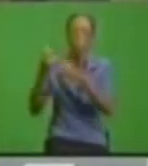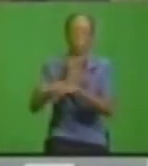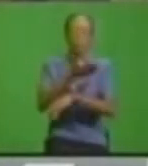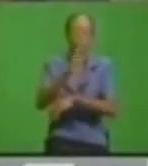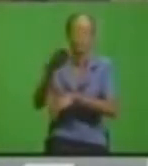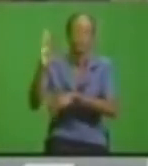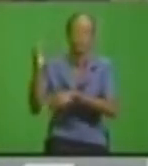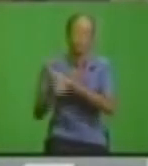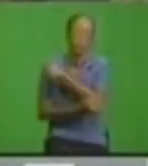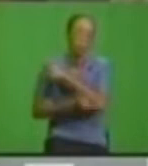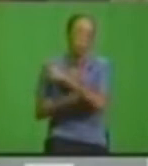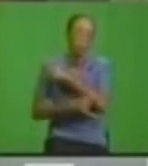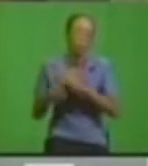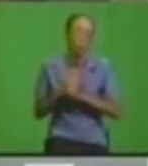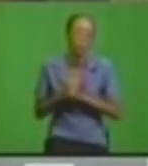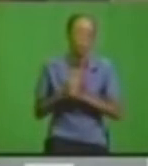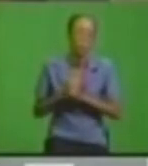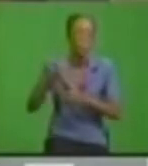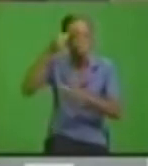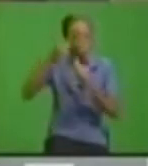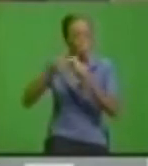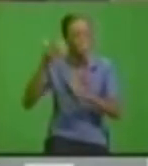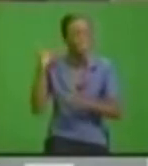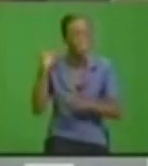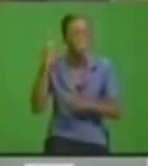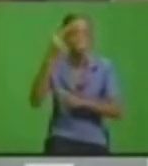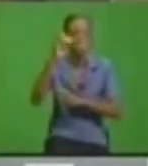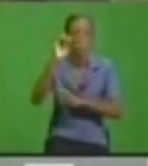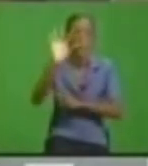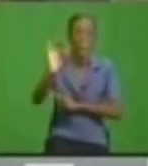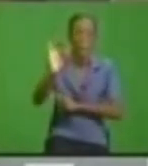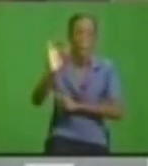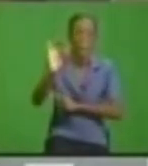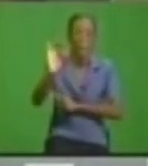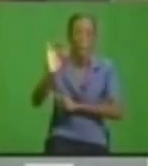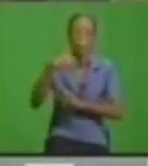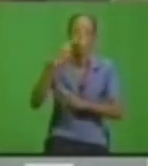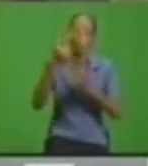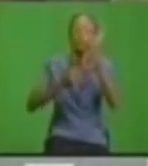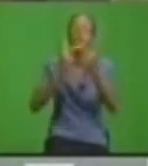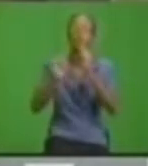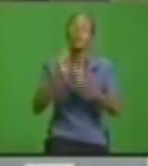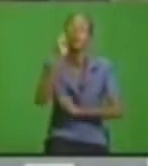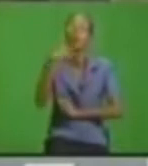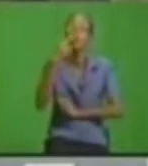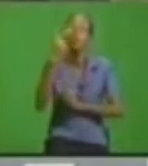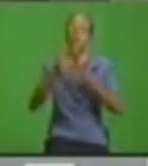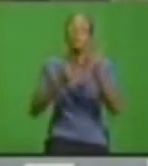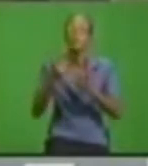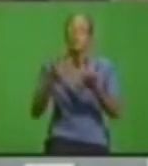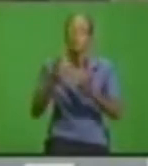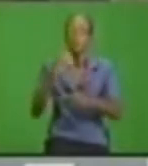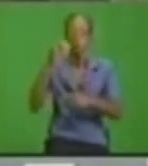diverse corners of the globe, through the hosting in 1 year, 2009, of the Summit of the Americas, or the